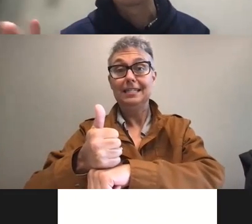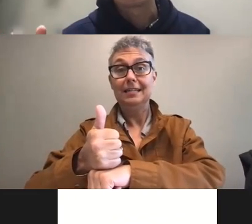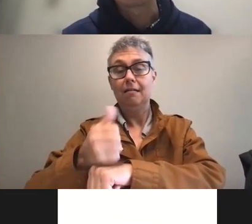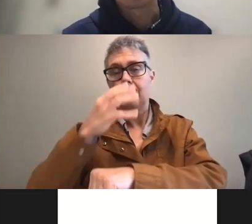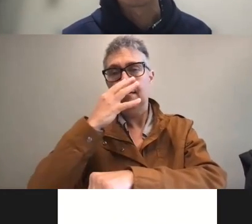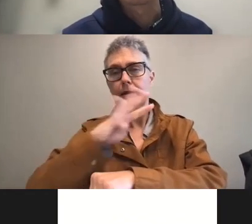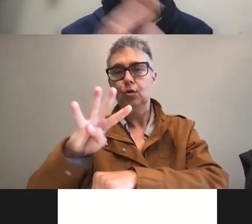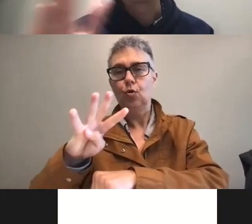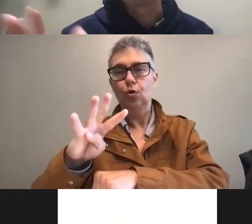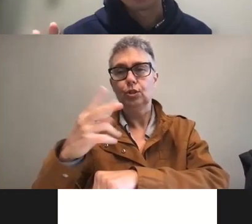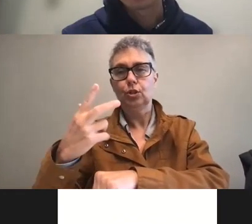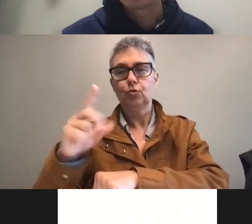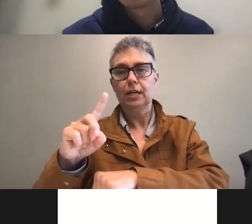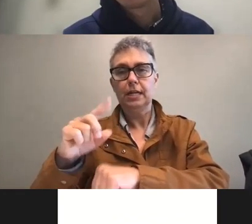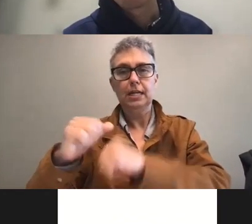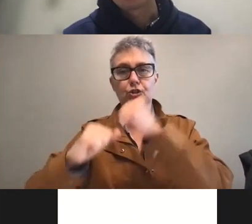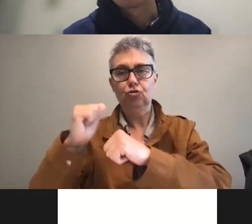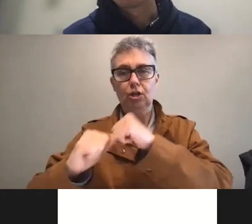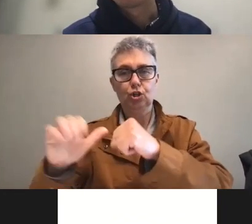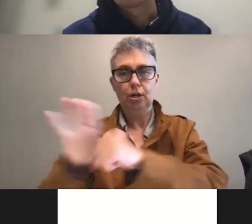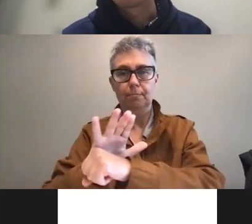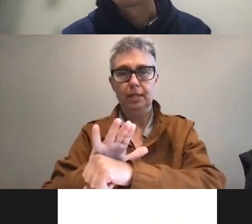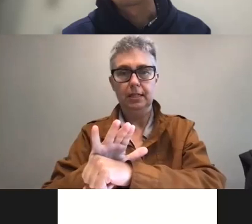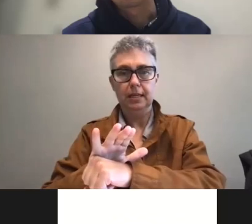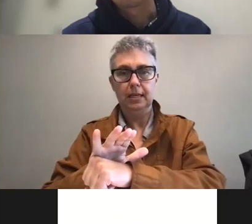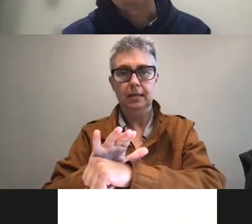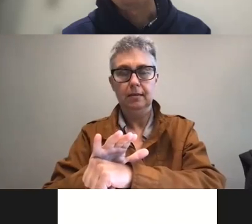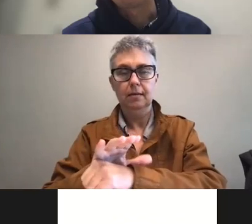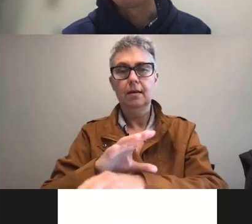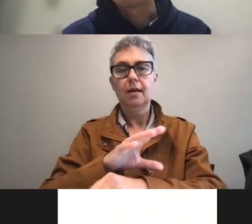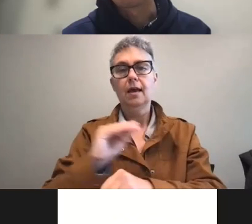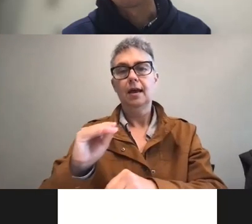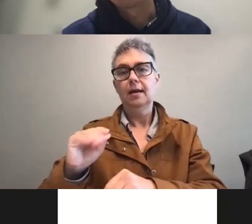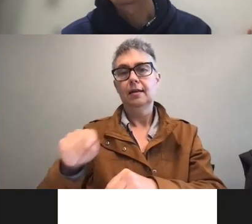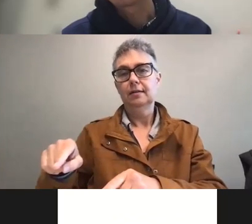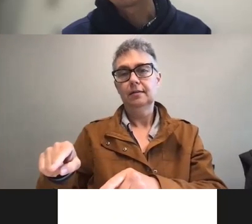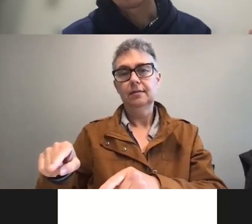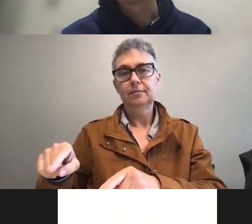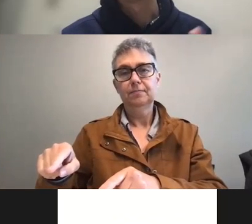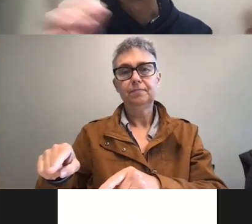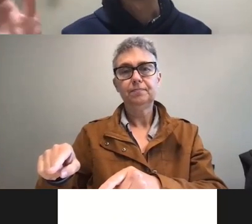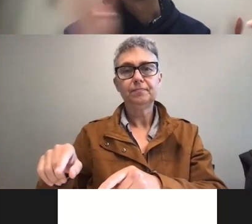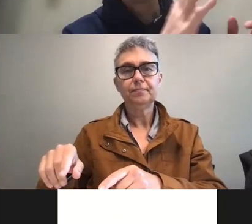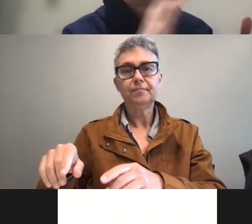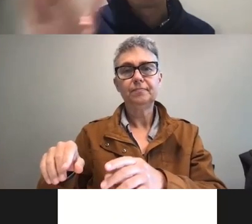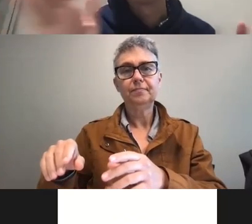ignores the 3D structure, completely, while this we basically kind of,